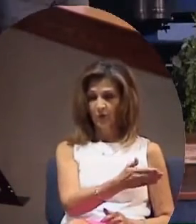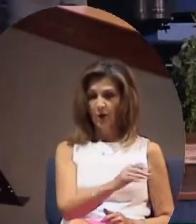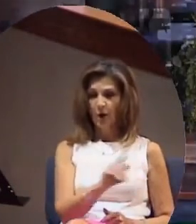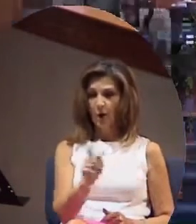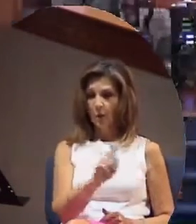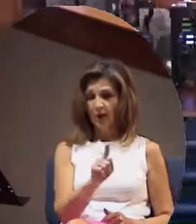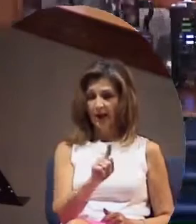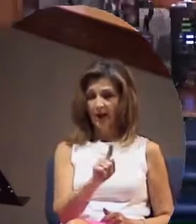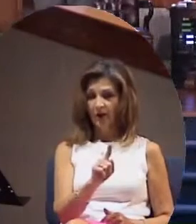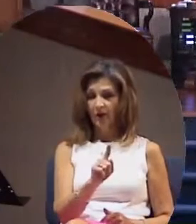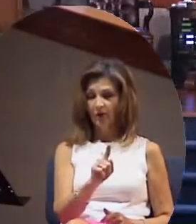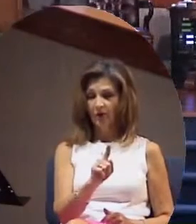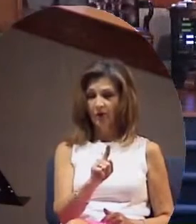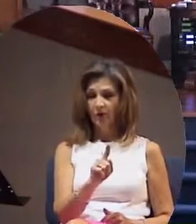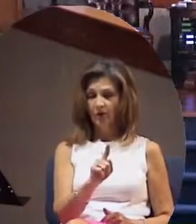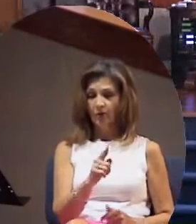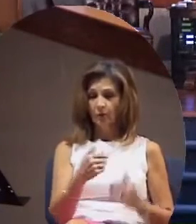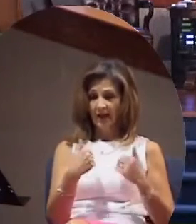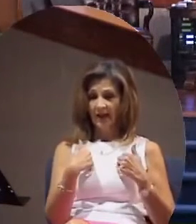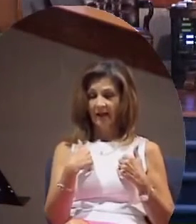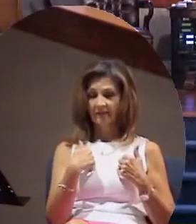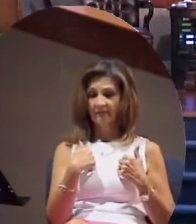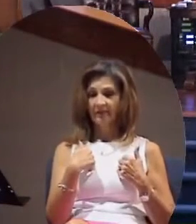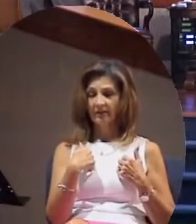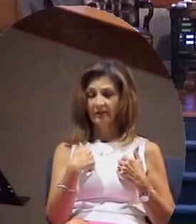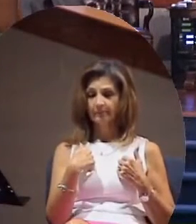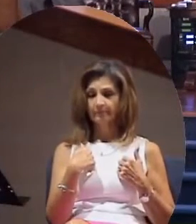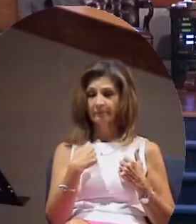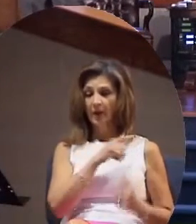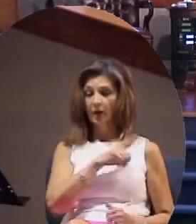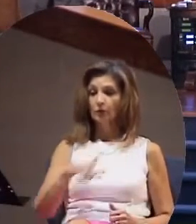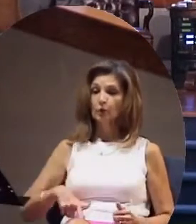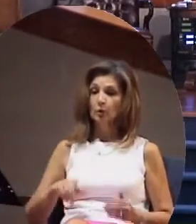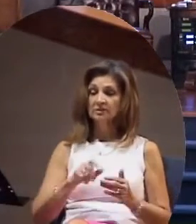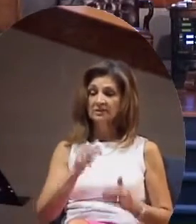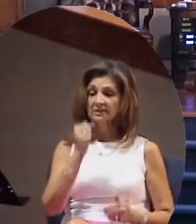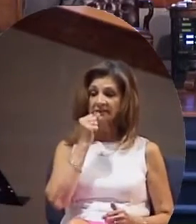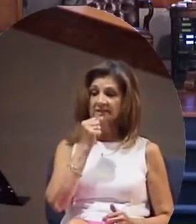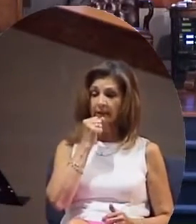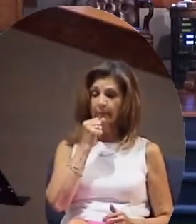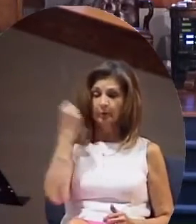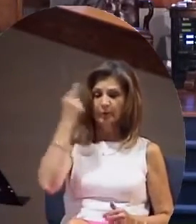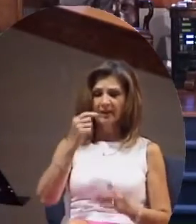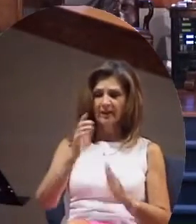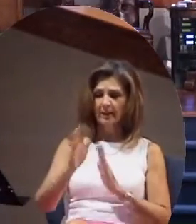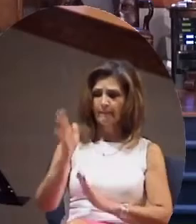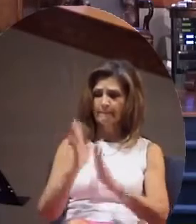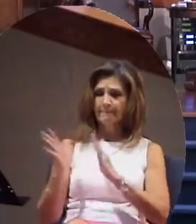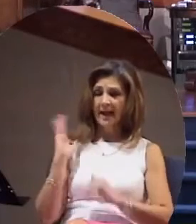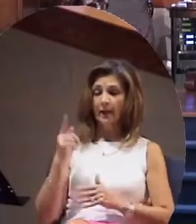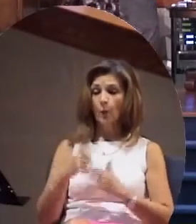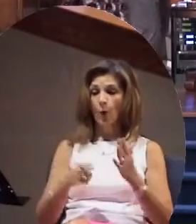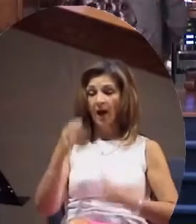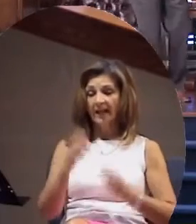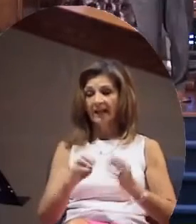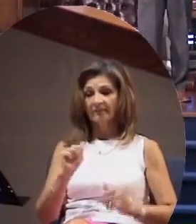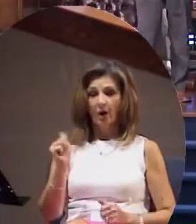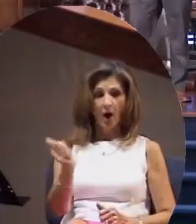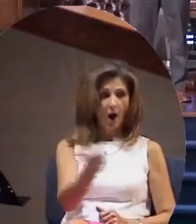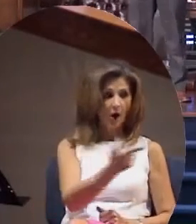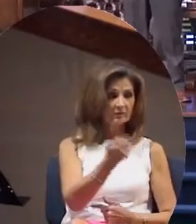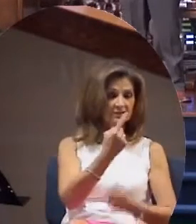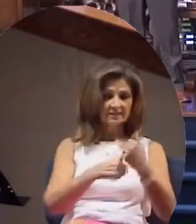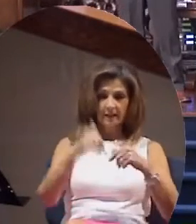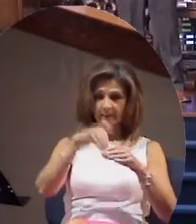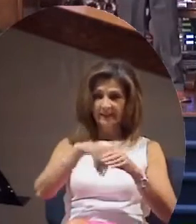where we're going for the purpose of reflecting back." What if everybody in this building come to church tomorrow night, you come back